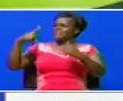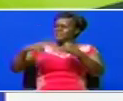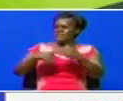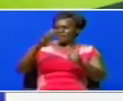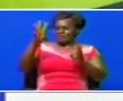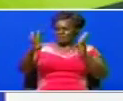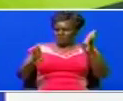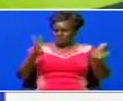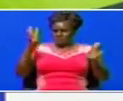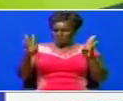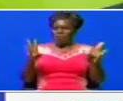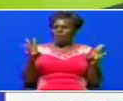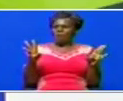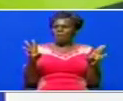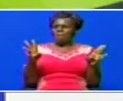580,644.